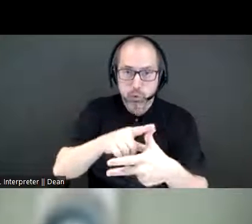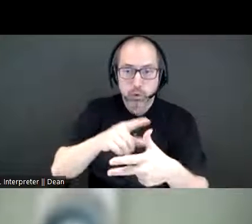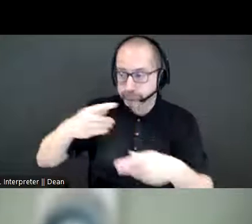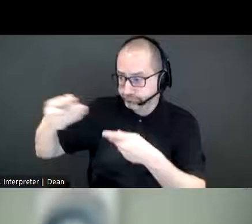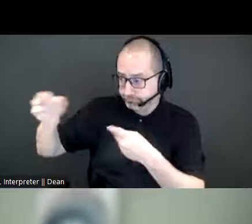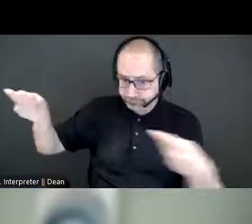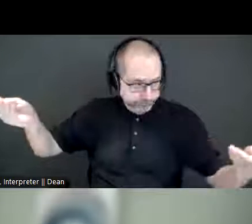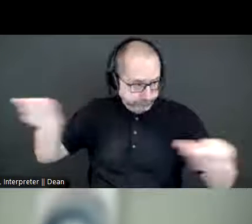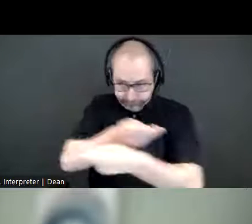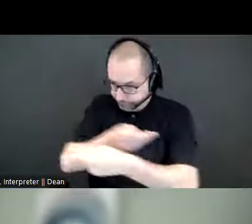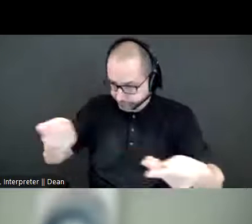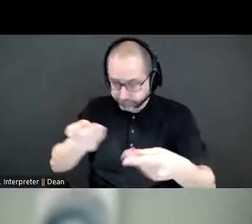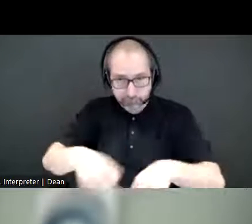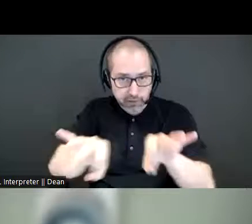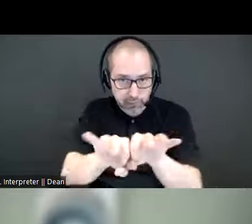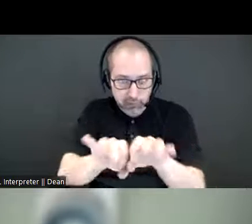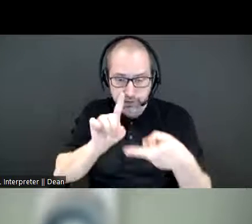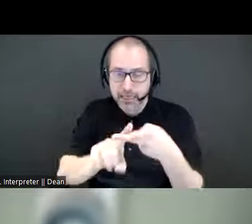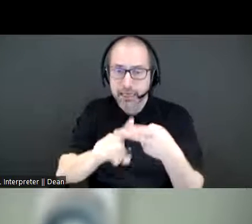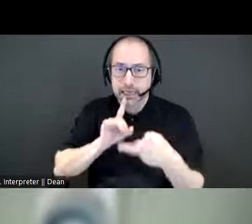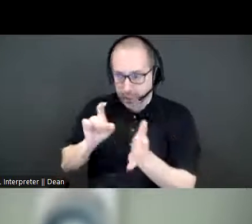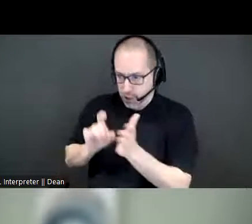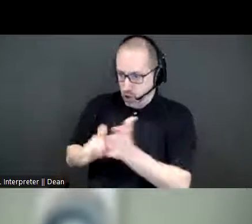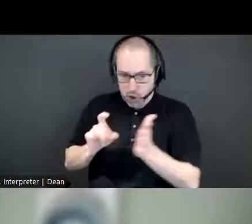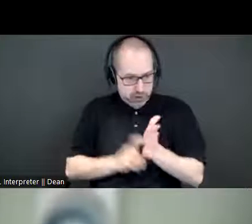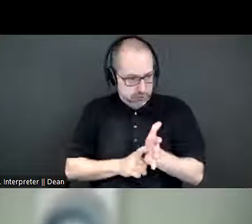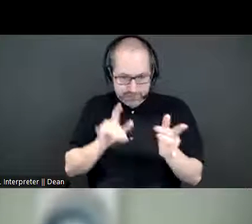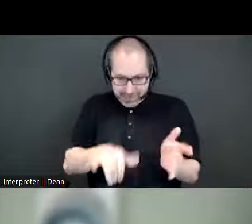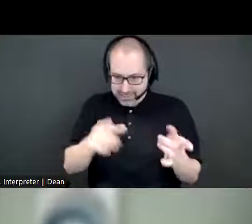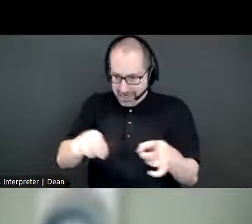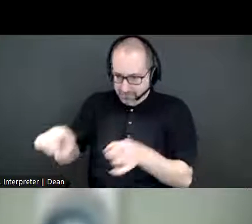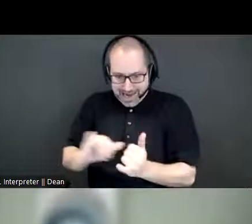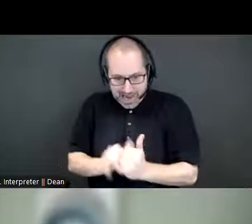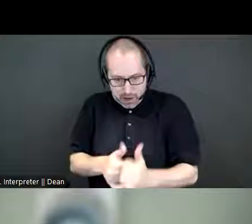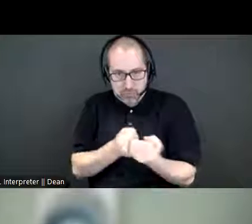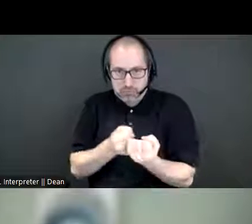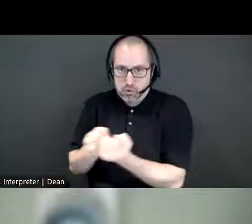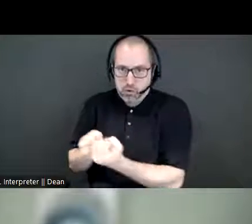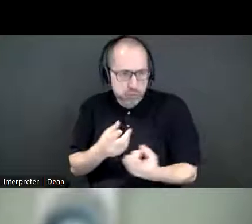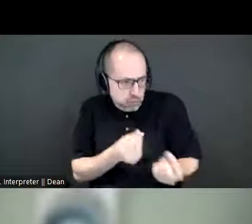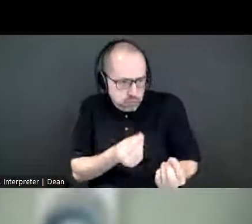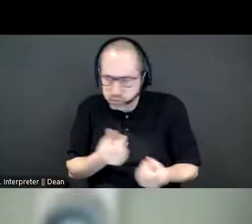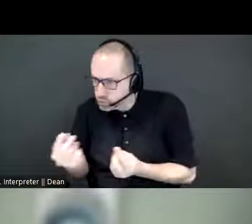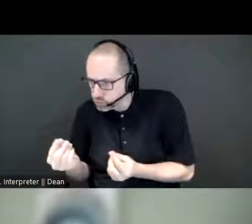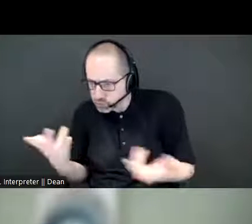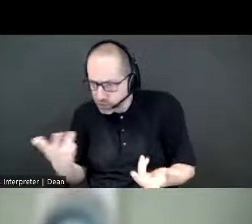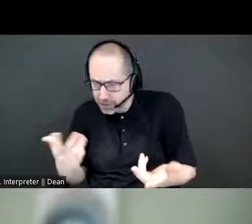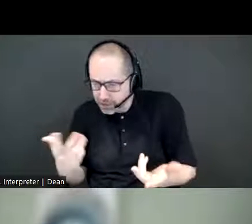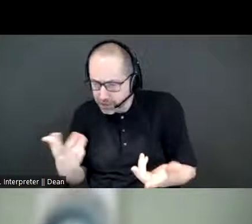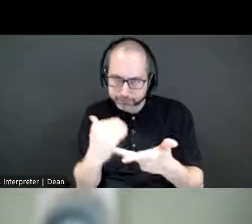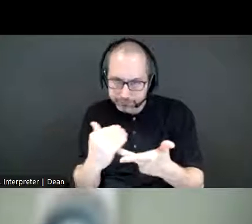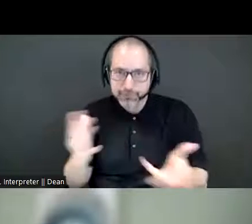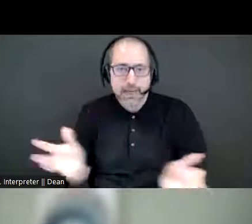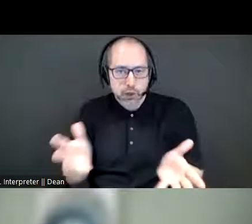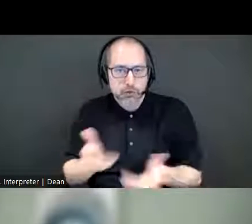to acknowledge what is already happening to support these relationships, and to encourage individuals to